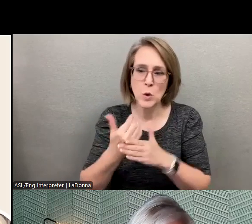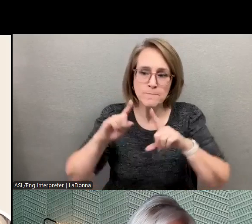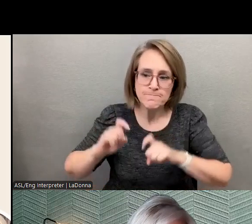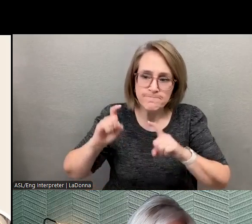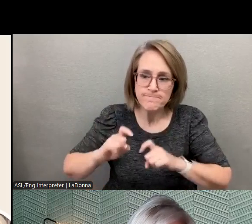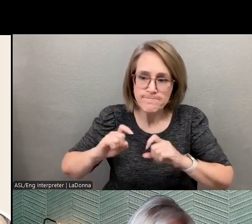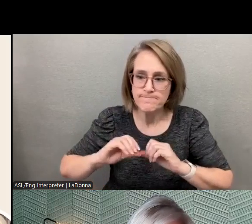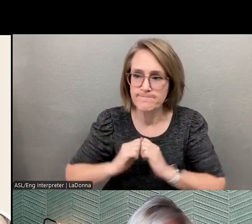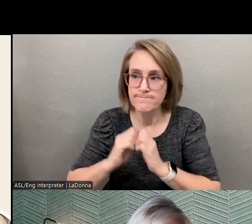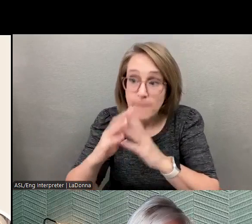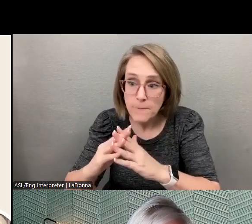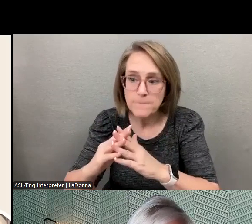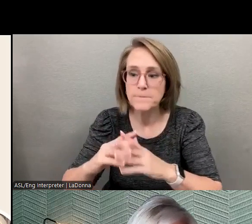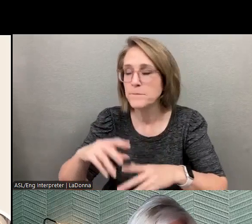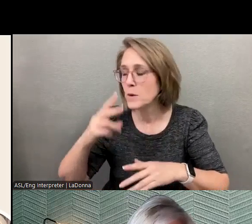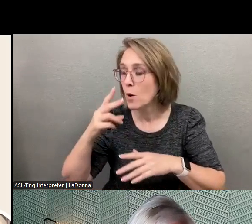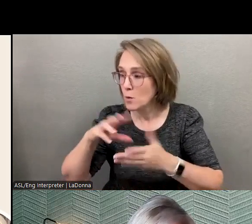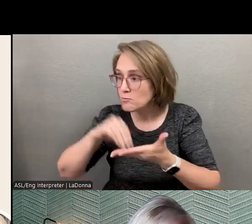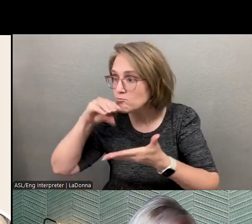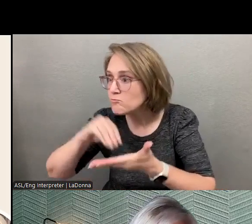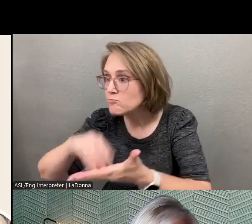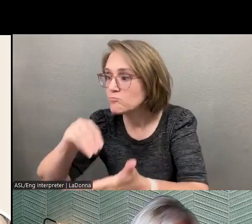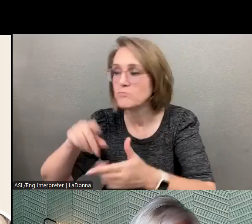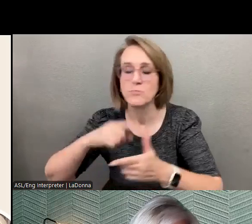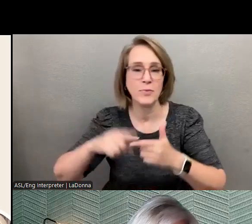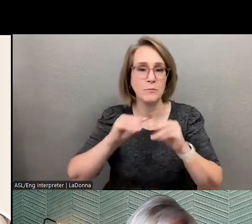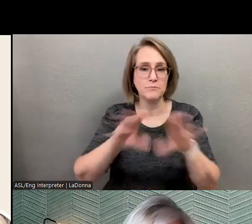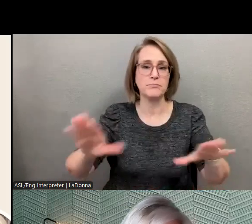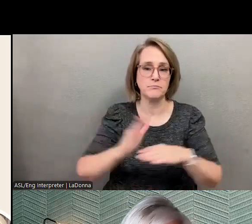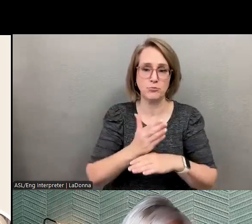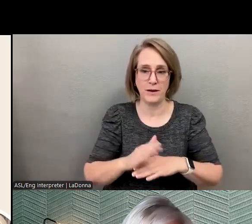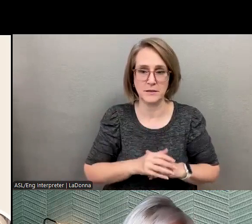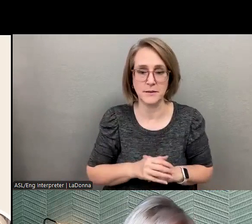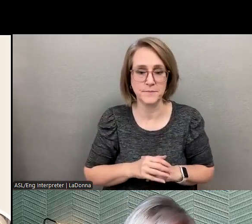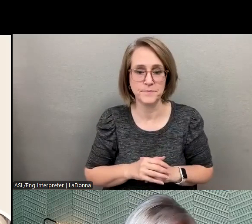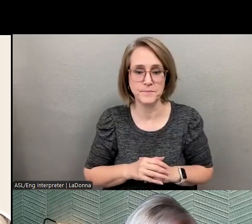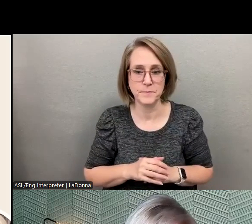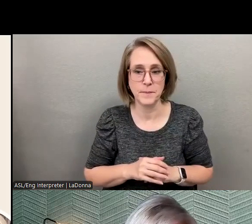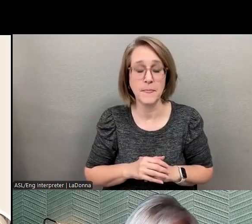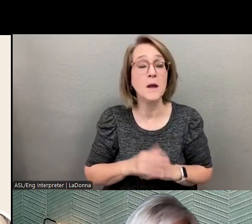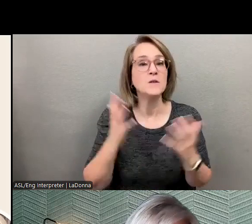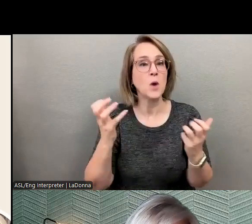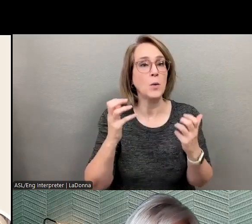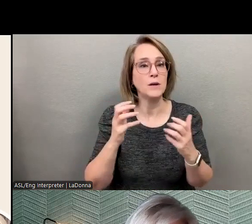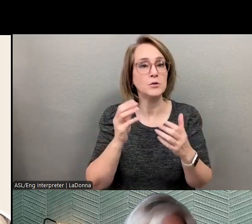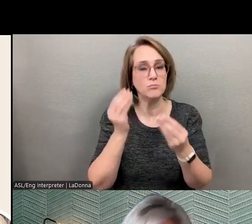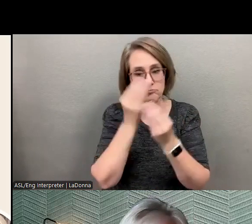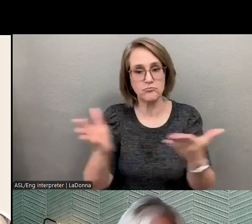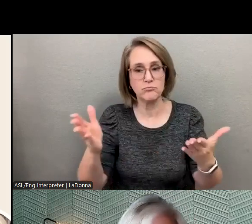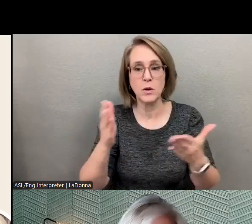that we're able to share and spread. It's so exciting. But I wanted to tell you some of the focuses this year